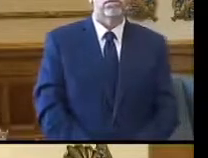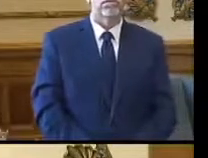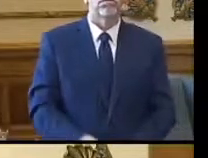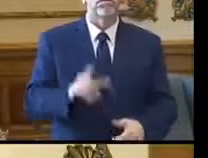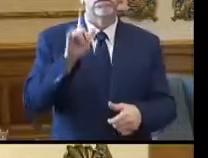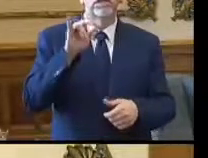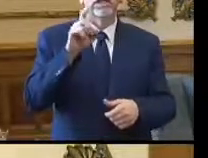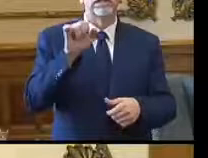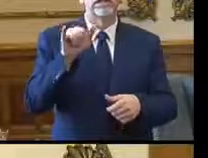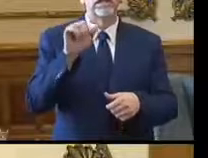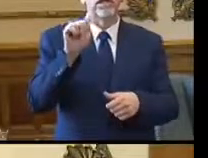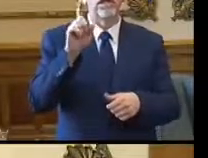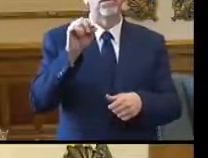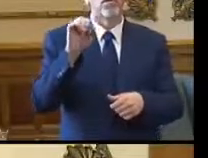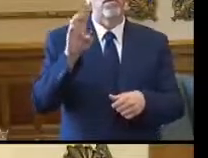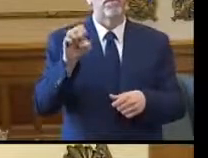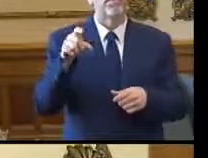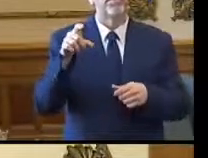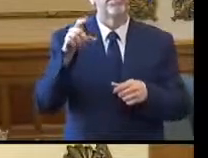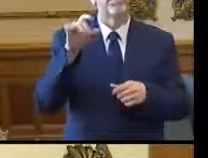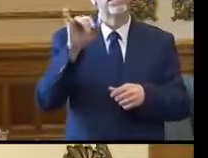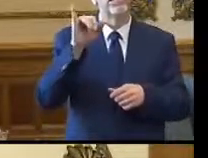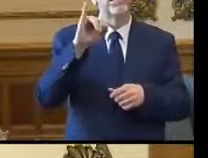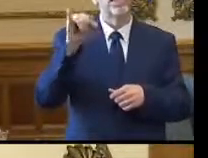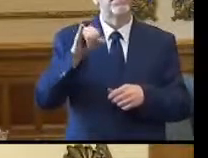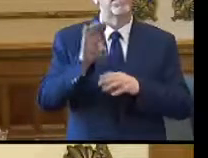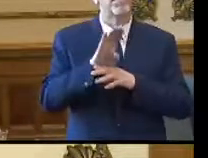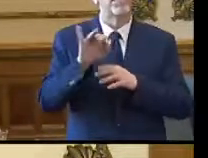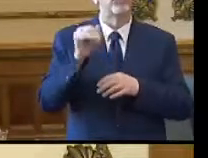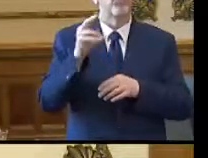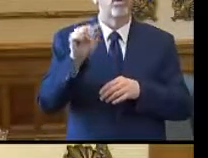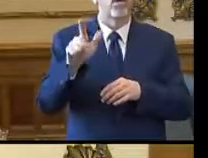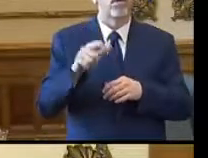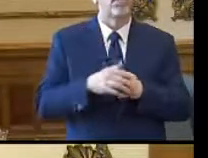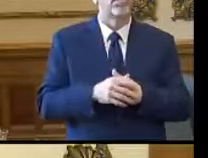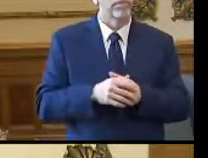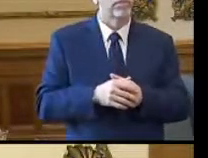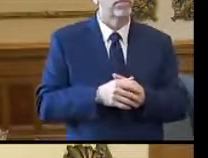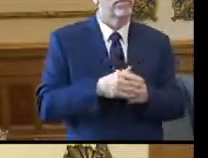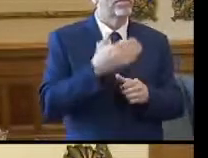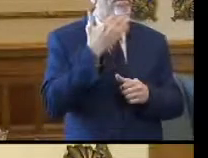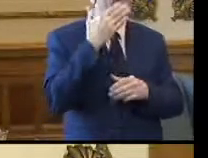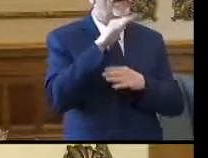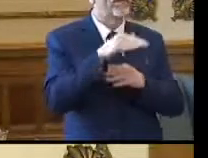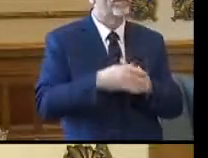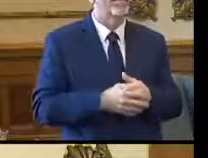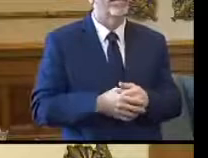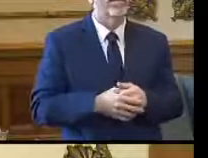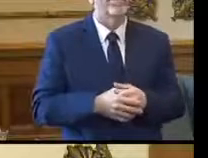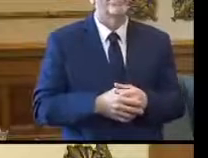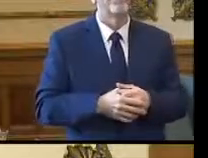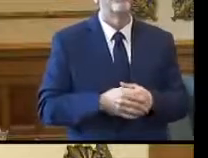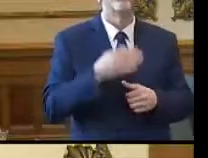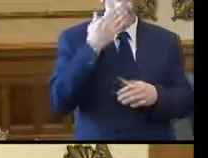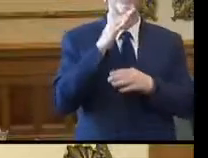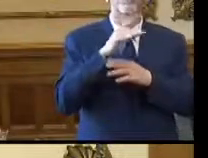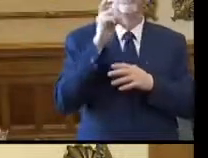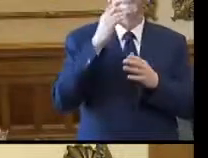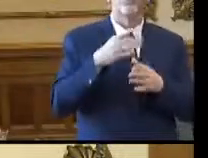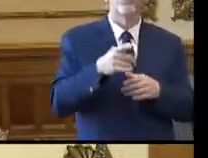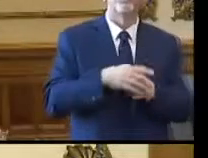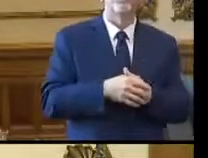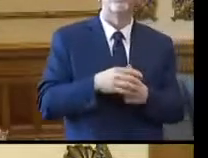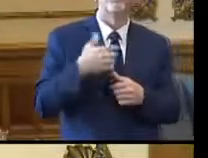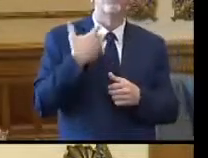Lindsay Erdody, the Indianapolis Business Journal. Hello, Lindsay. Good afternoon. Good afternoon, Governor.